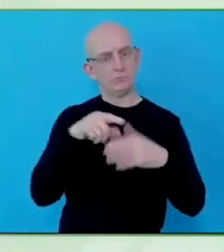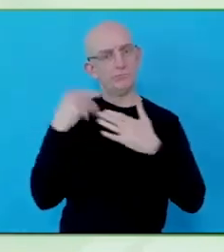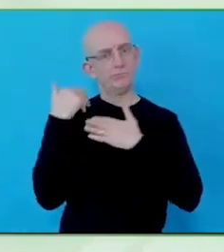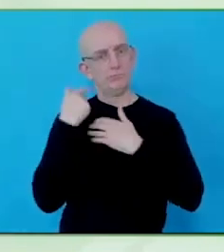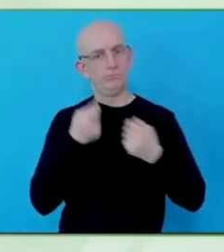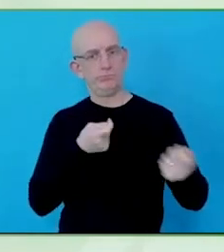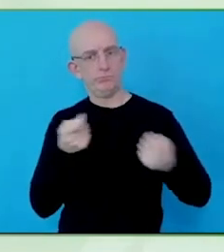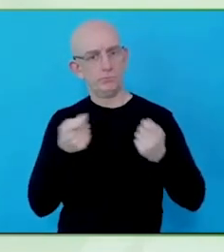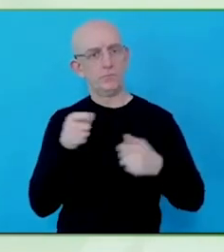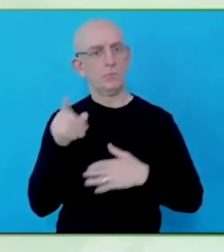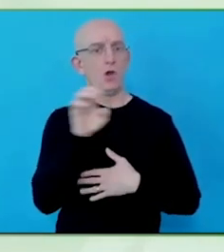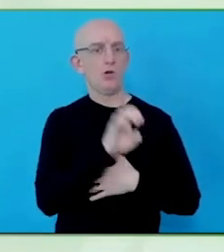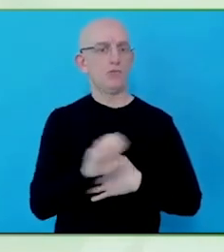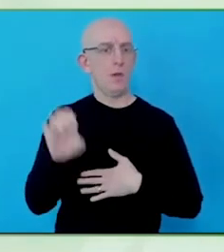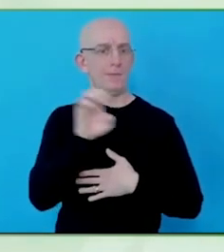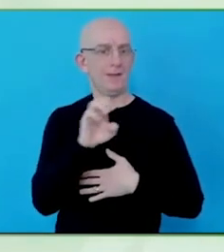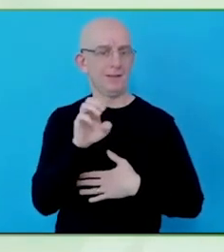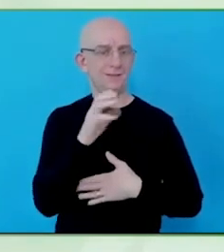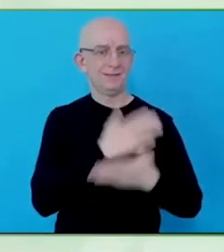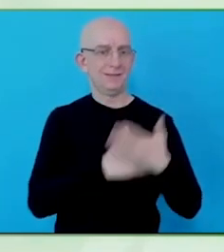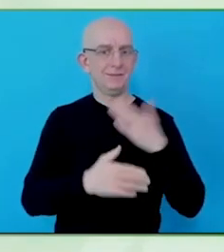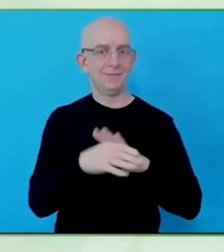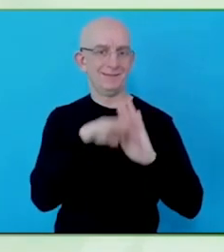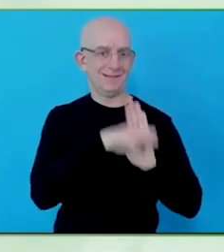see. Very good, thank you.